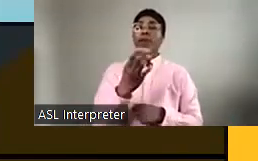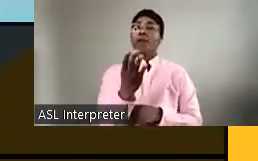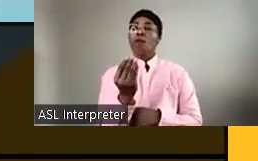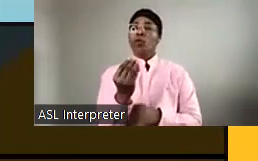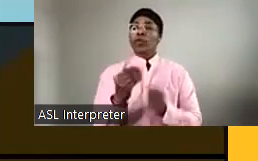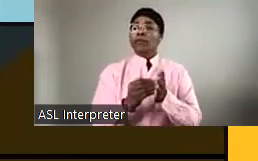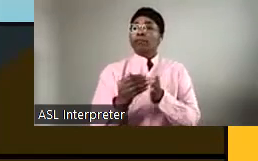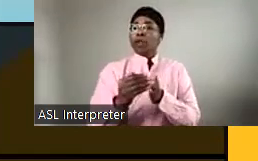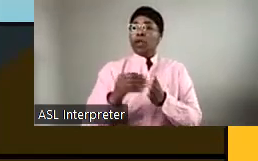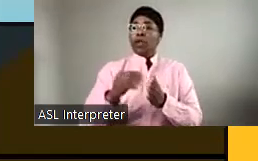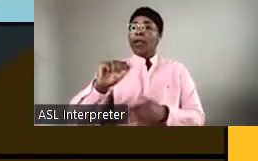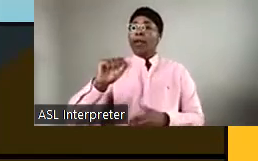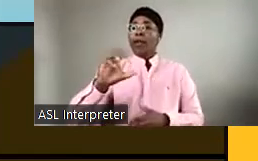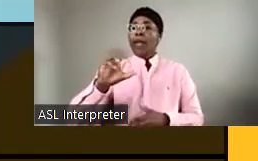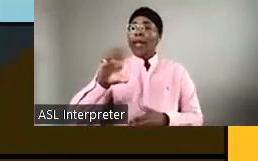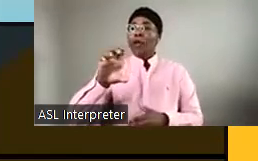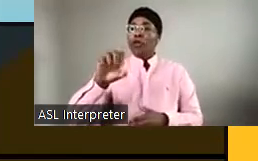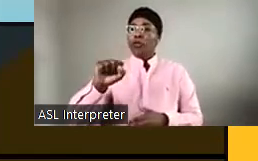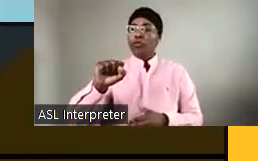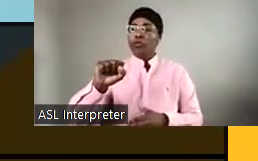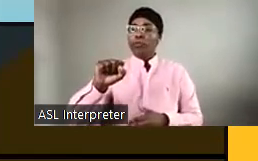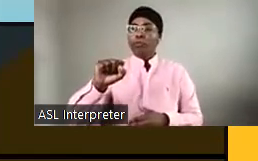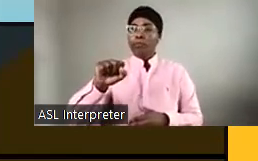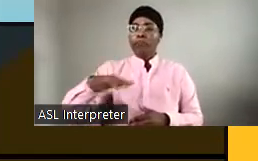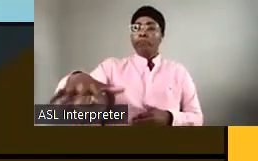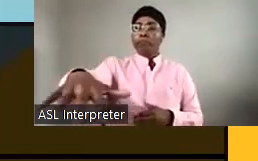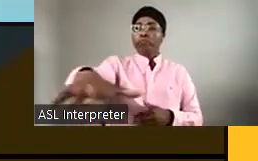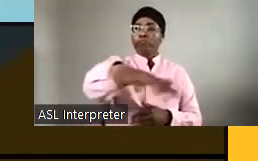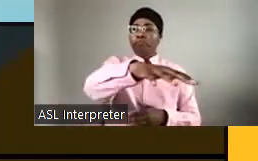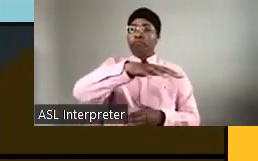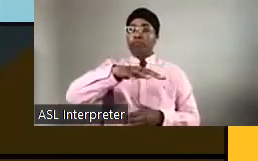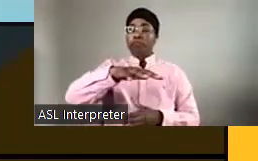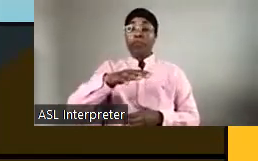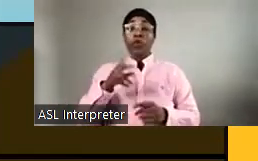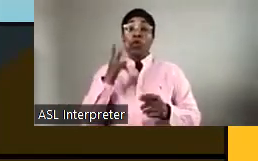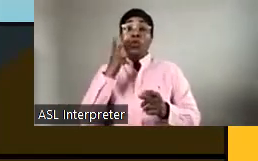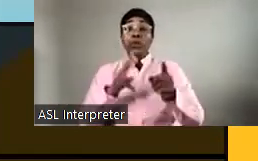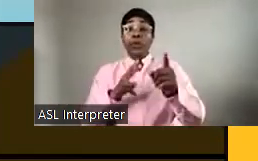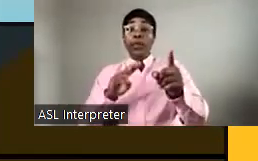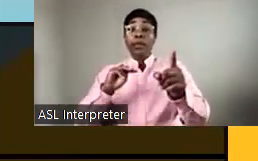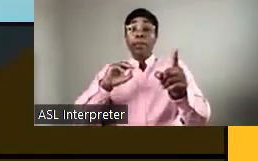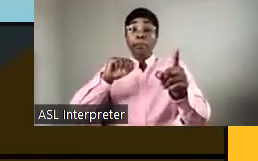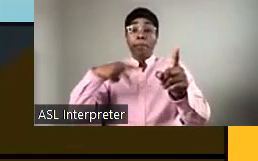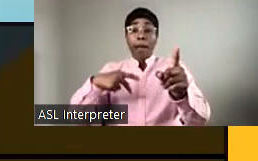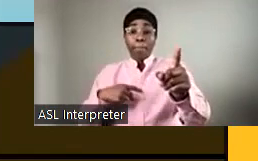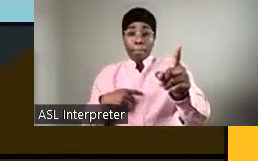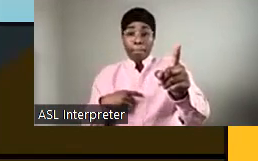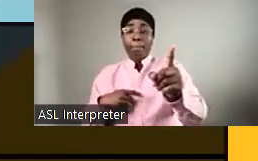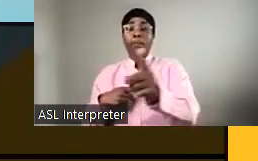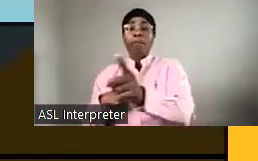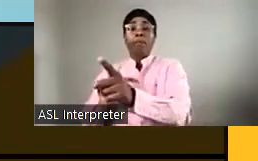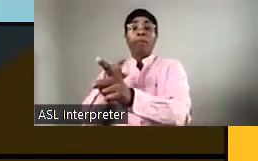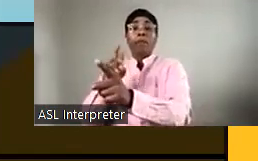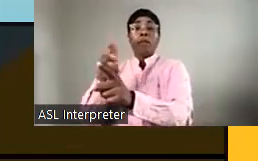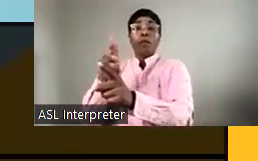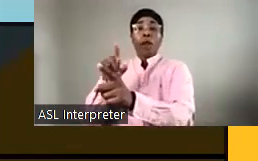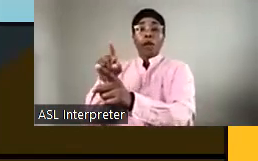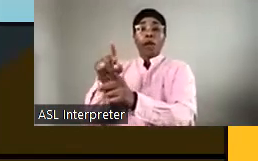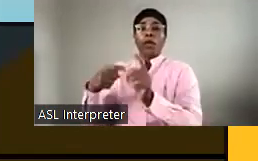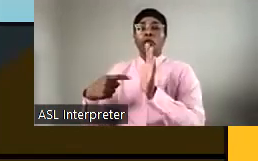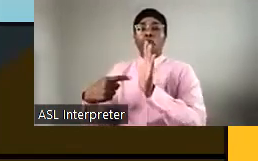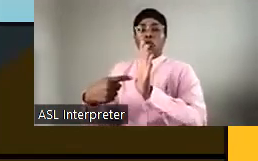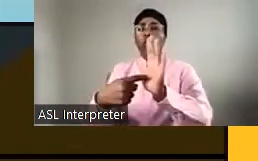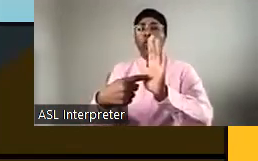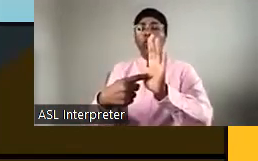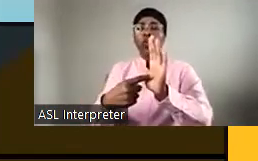acre-ish 1836 treaty ceded territory. And the map on the screen on the right shows a rough distribution